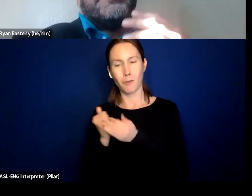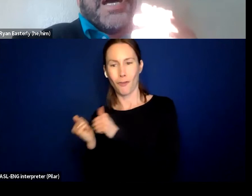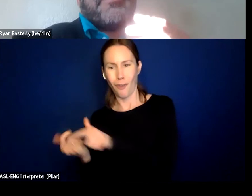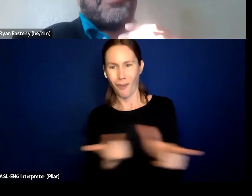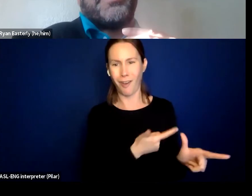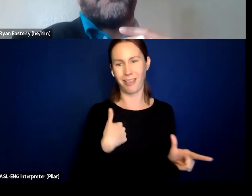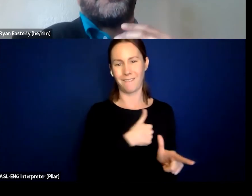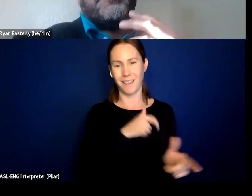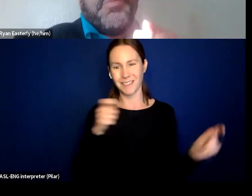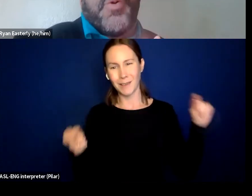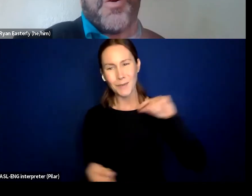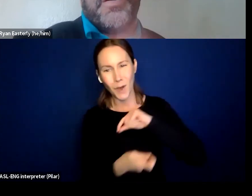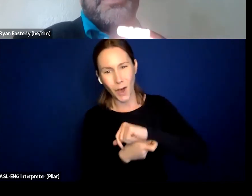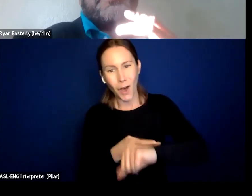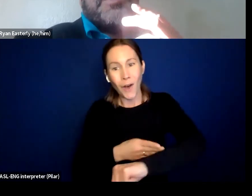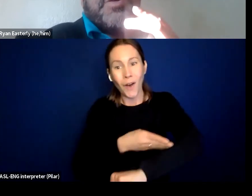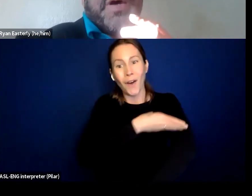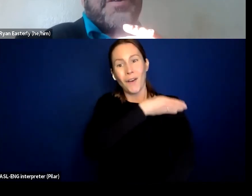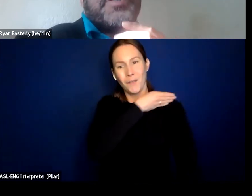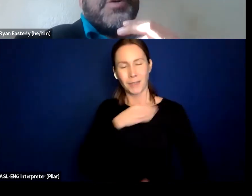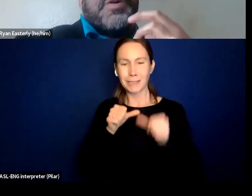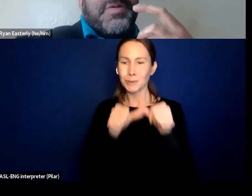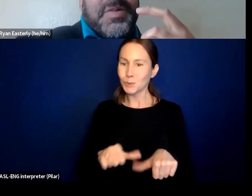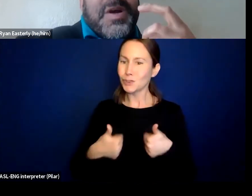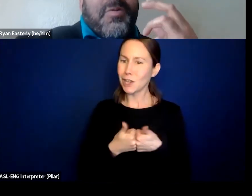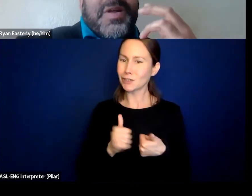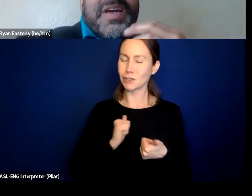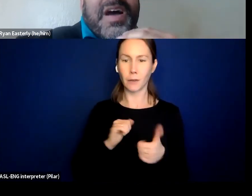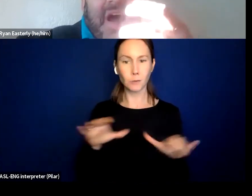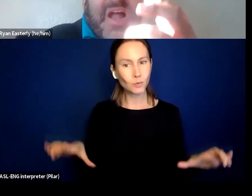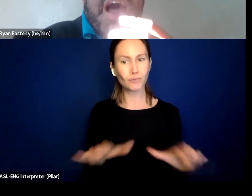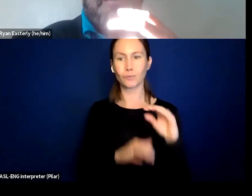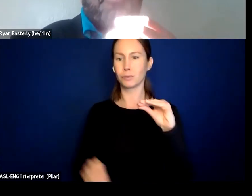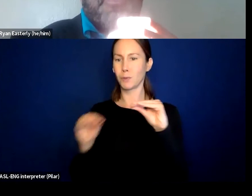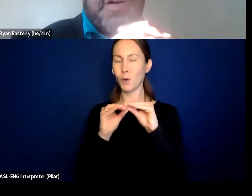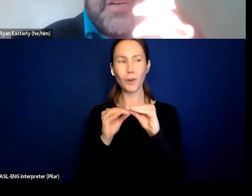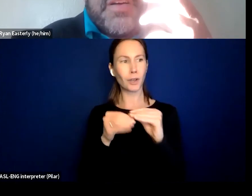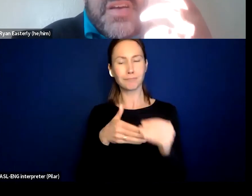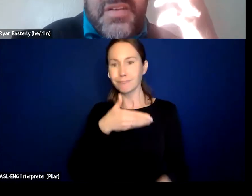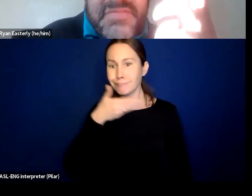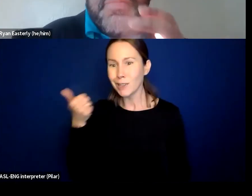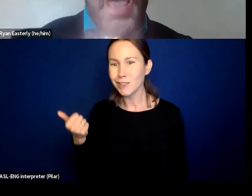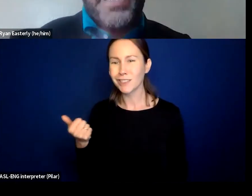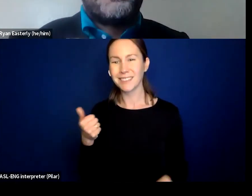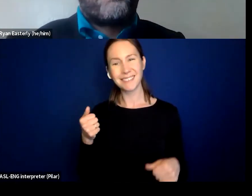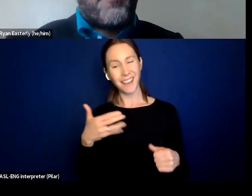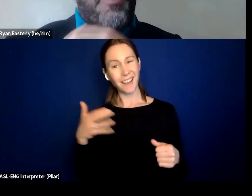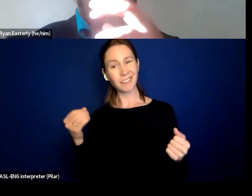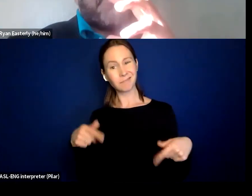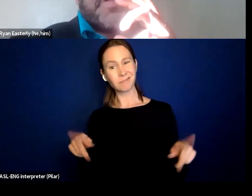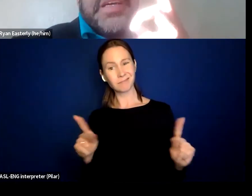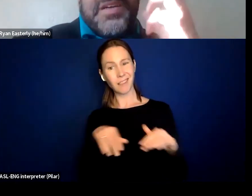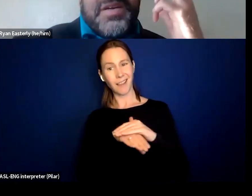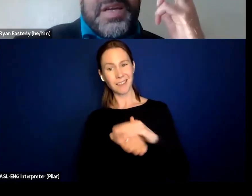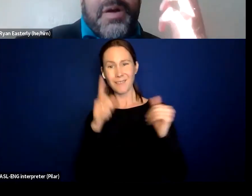to challenge ourselves to do more, to do better, to really allow for access for all